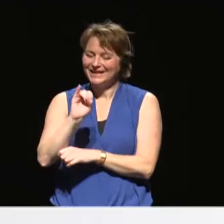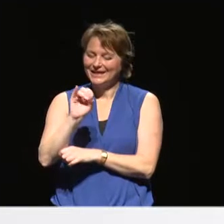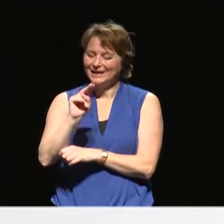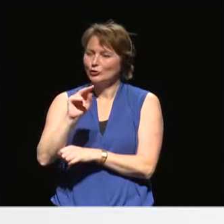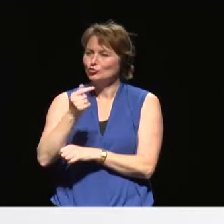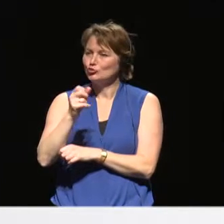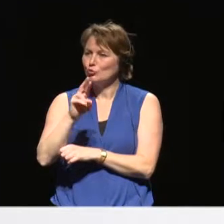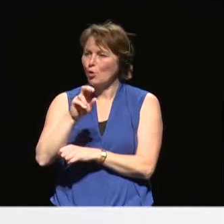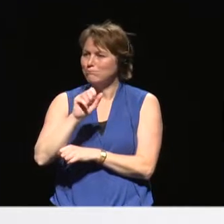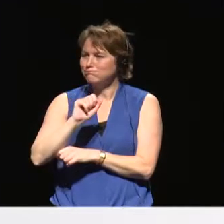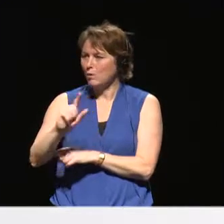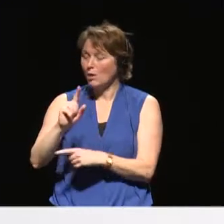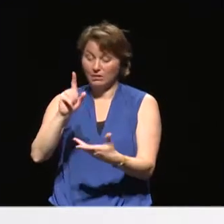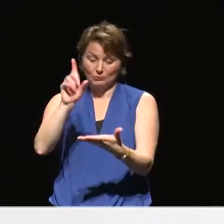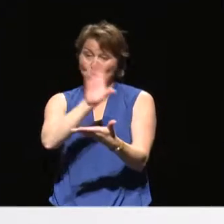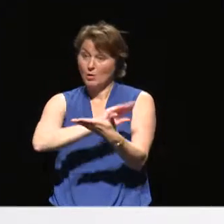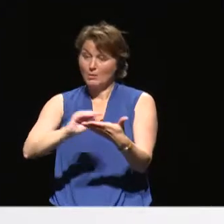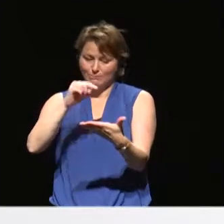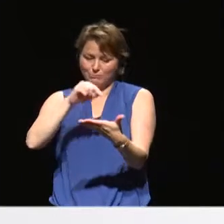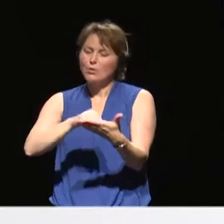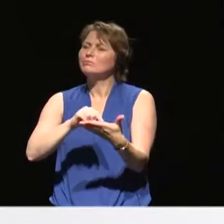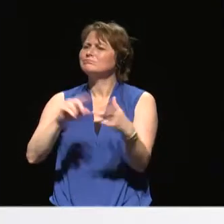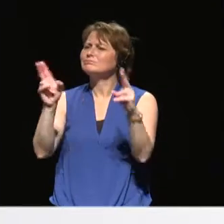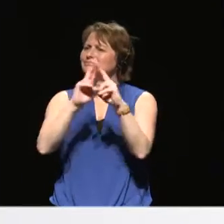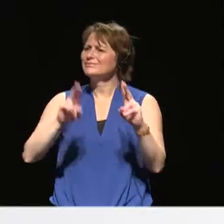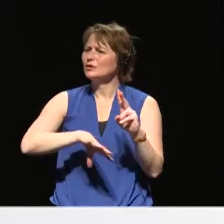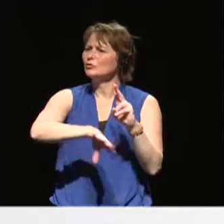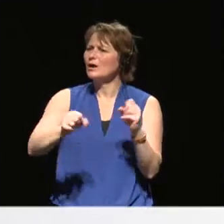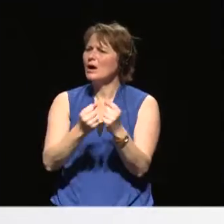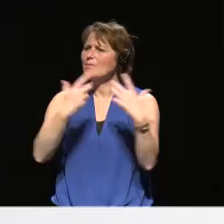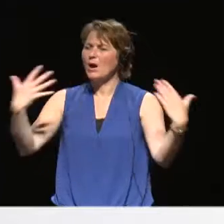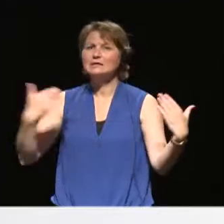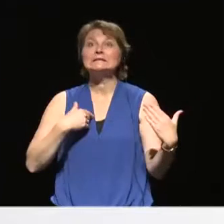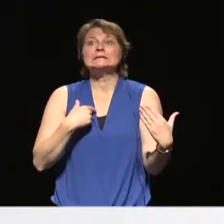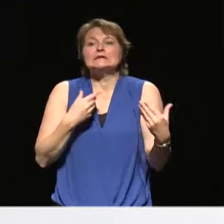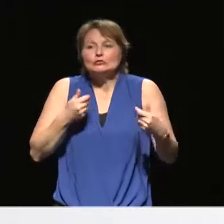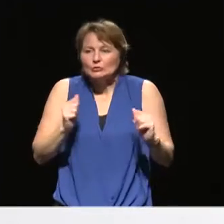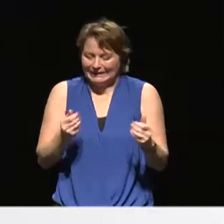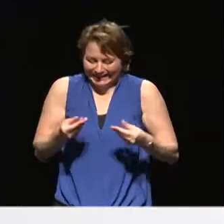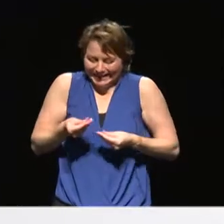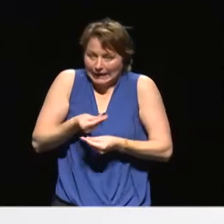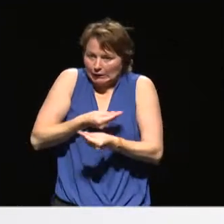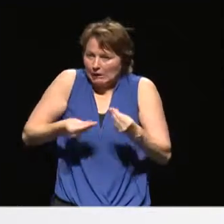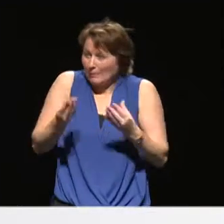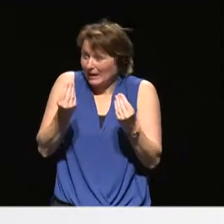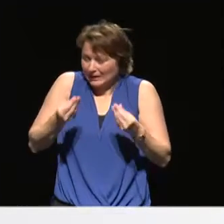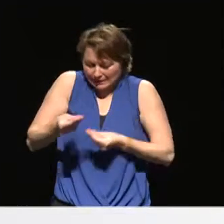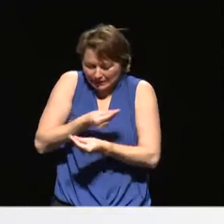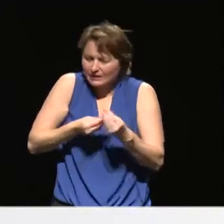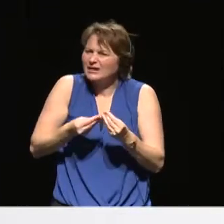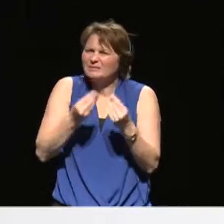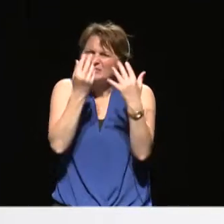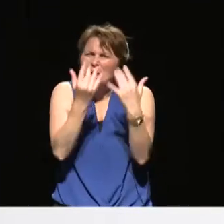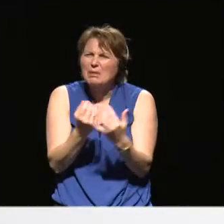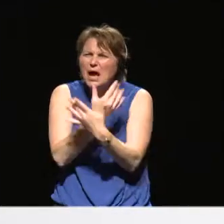environmental crime. It was the first attempt to try and get an economic figure into this shady world of the illegal trade